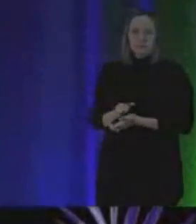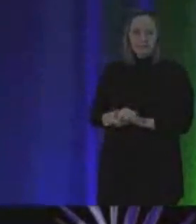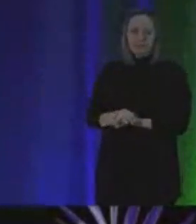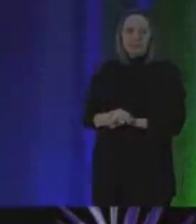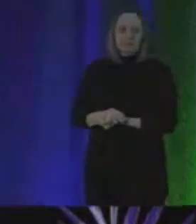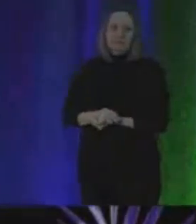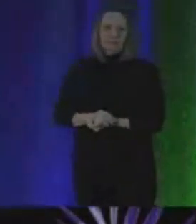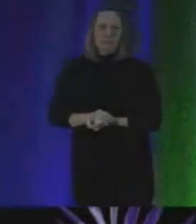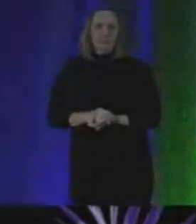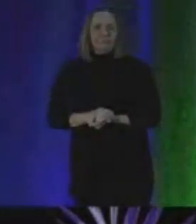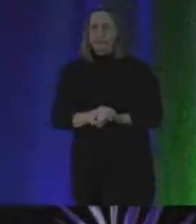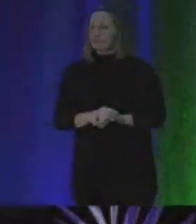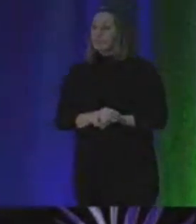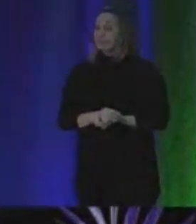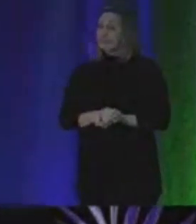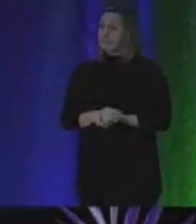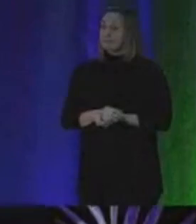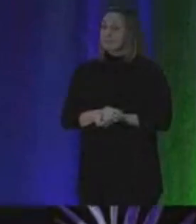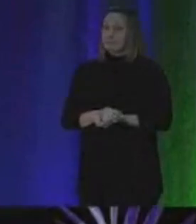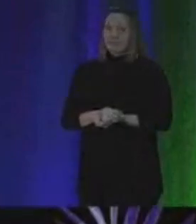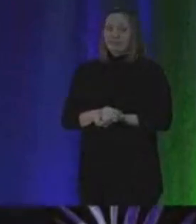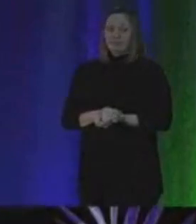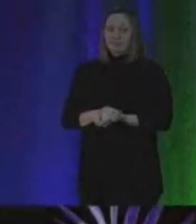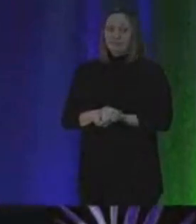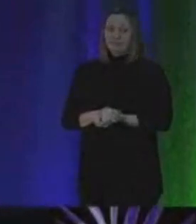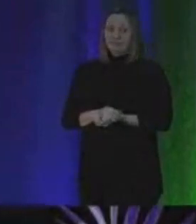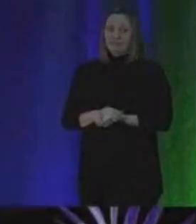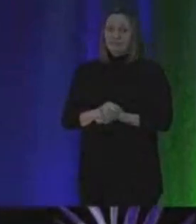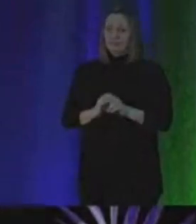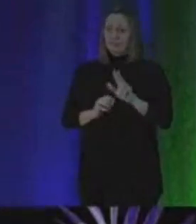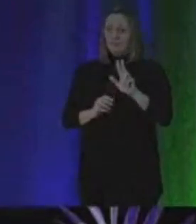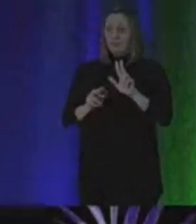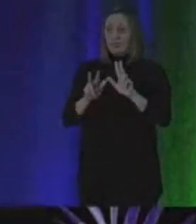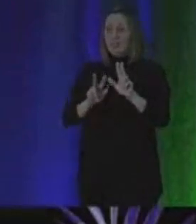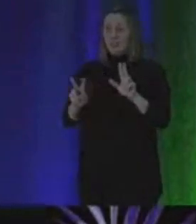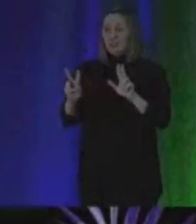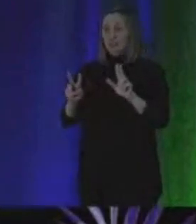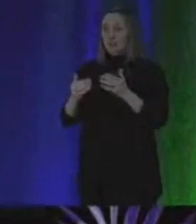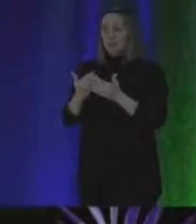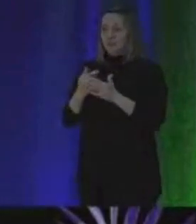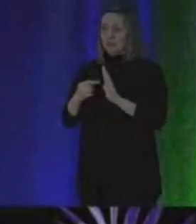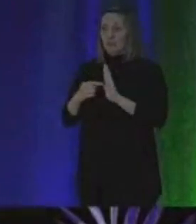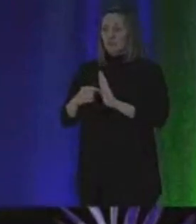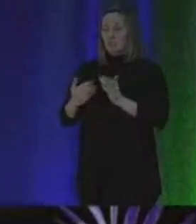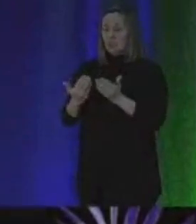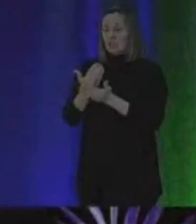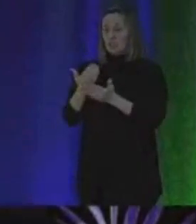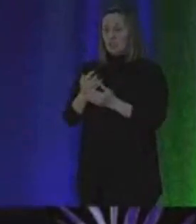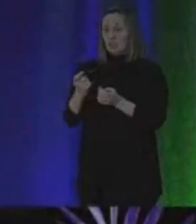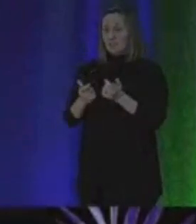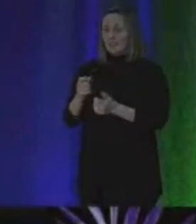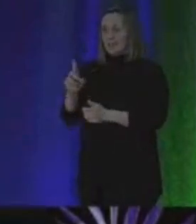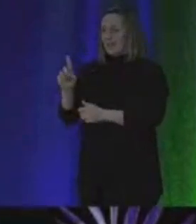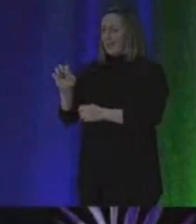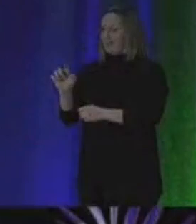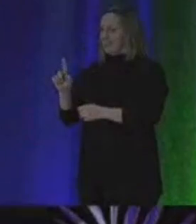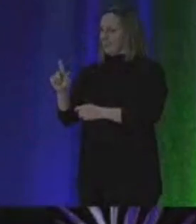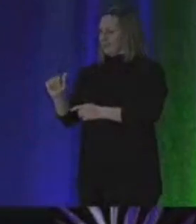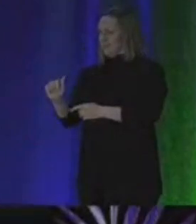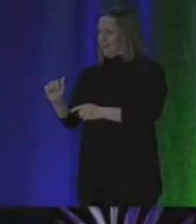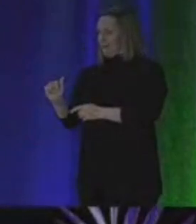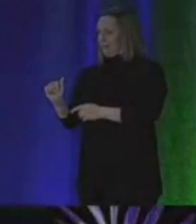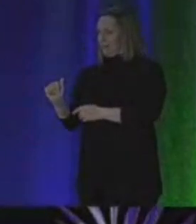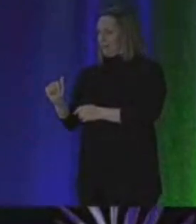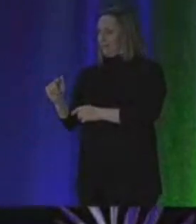can look from 3 to 2, it shows new, deleted, and delta and allocated